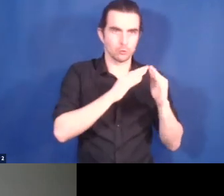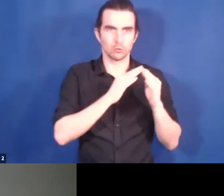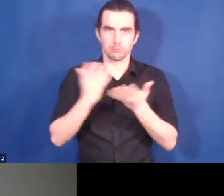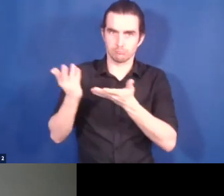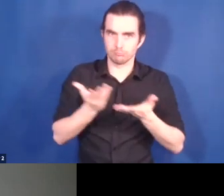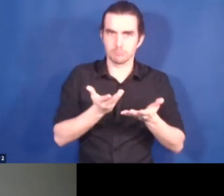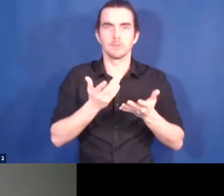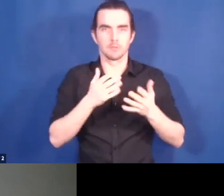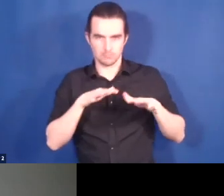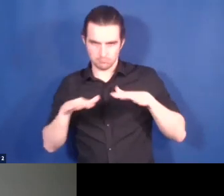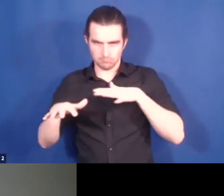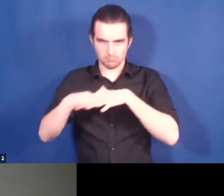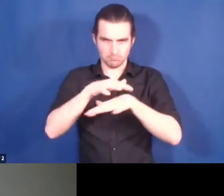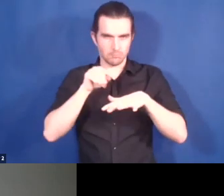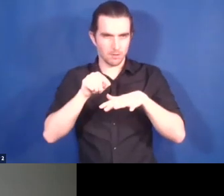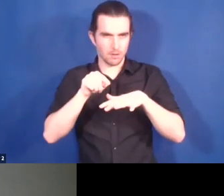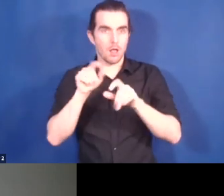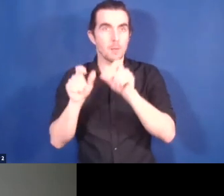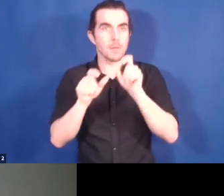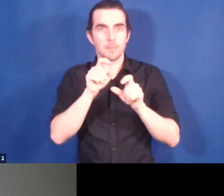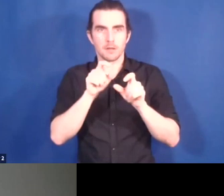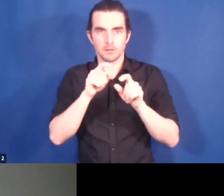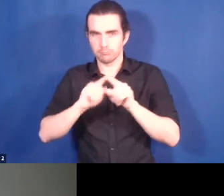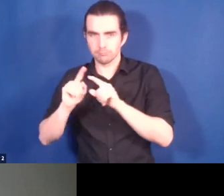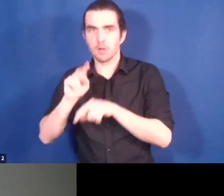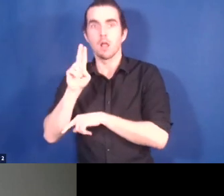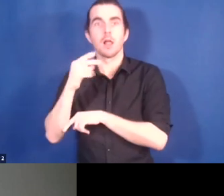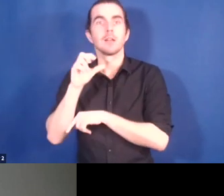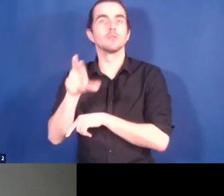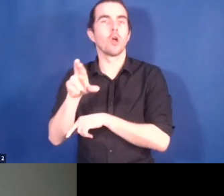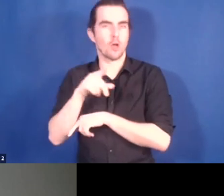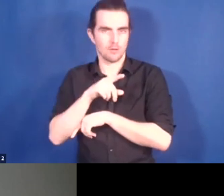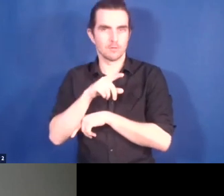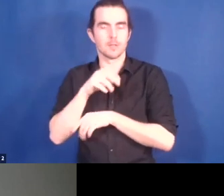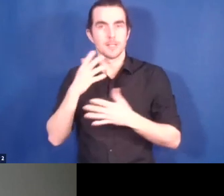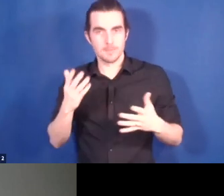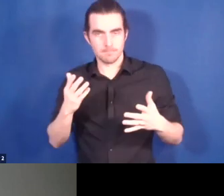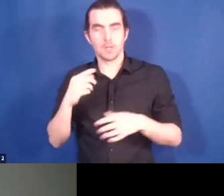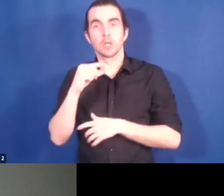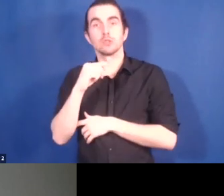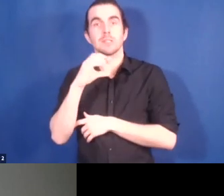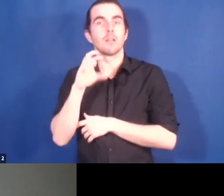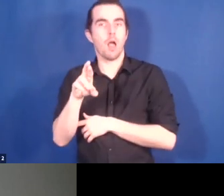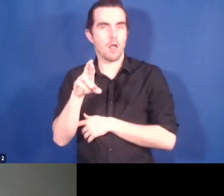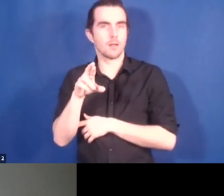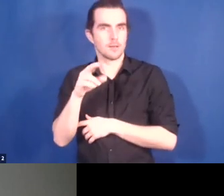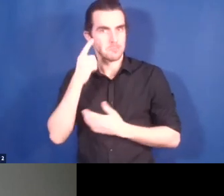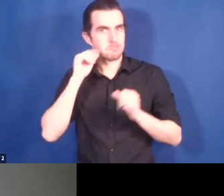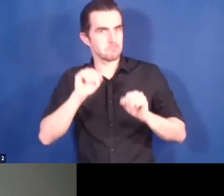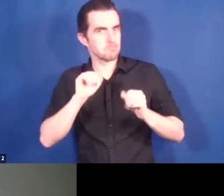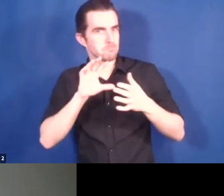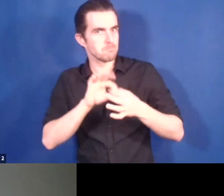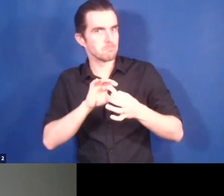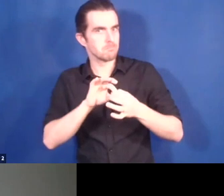including academics, local authorities, cities, faith groups, so many